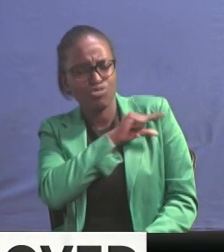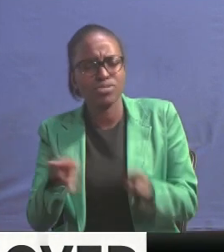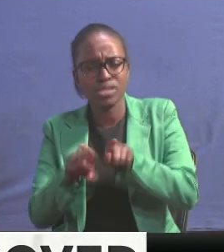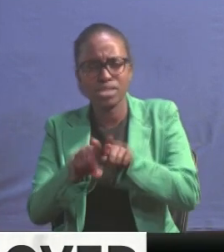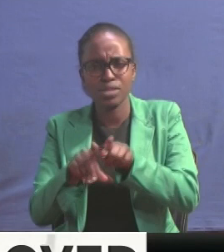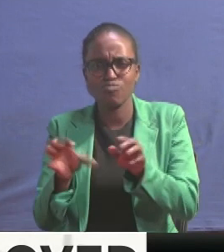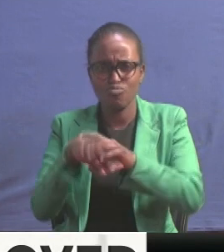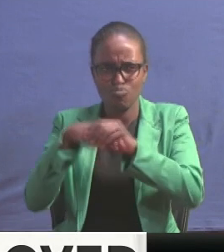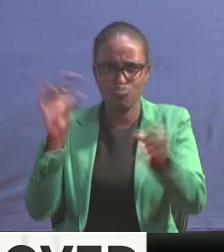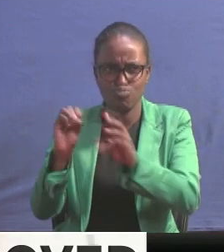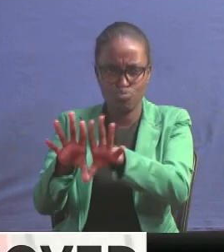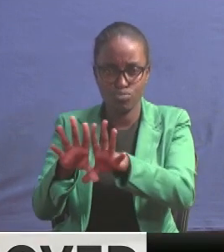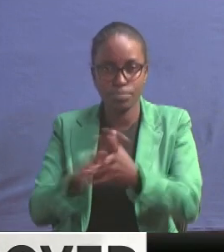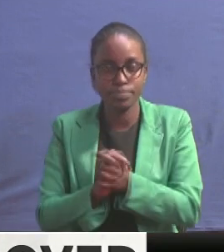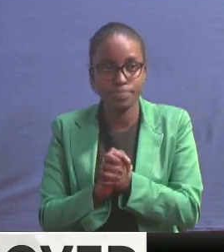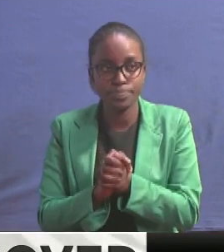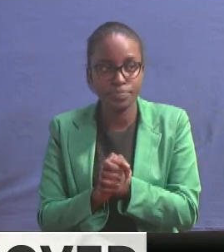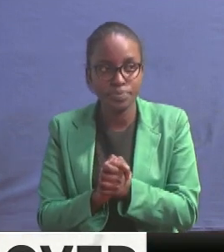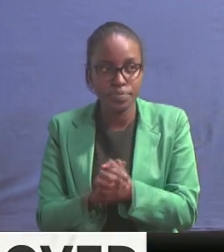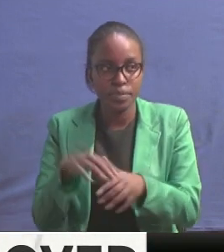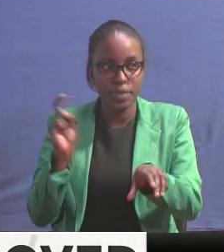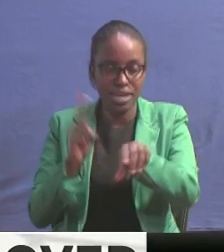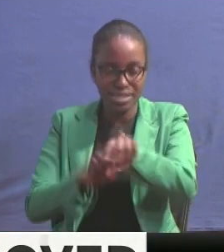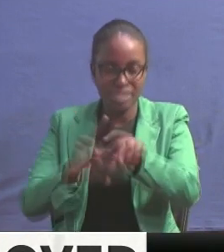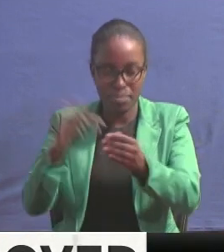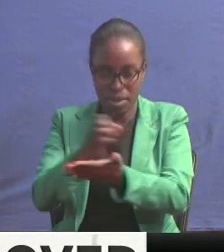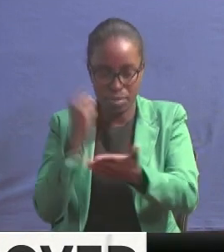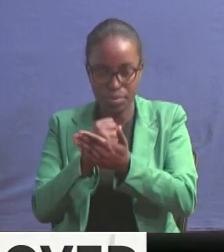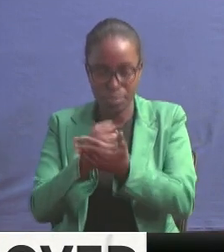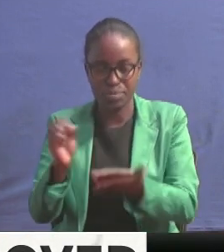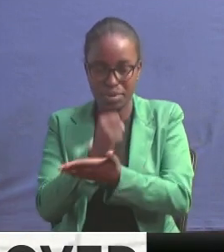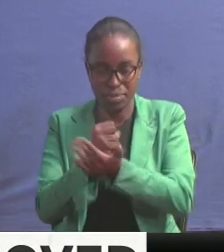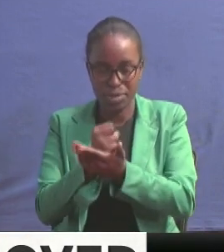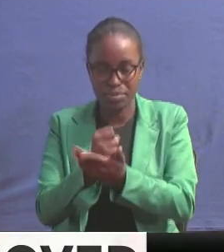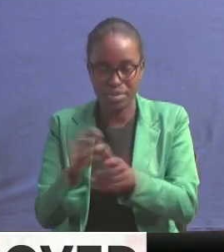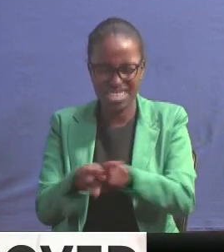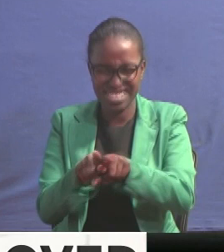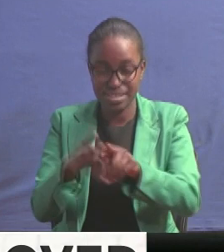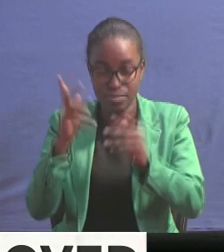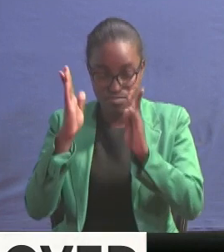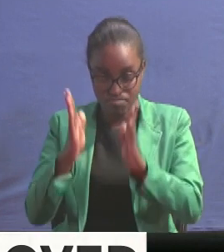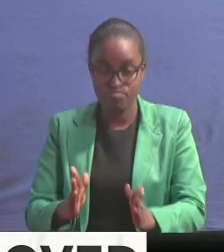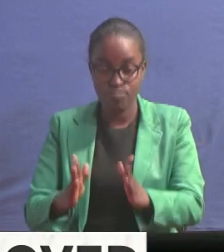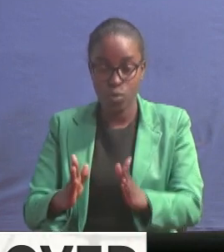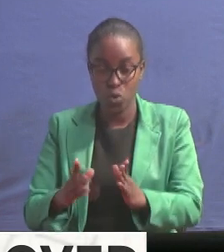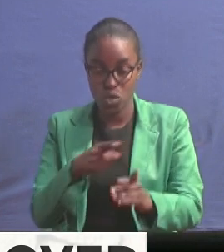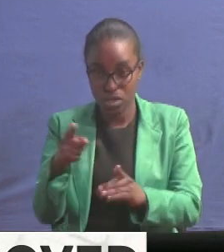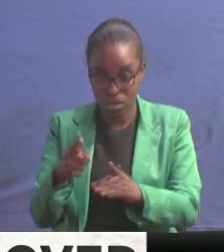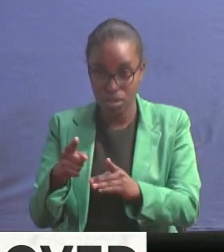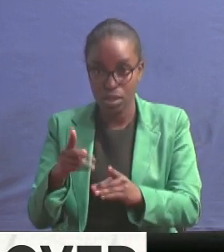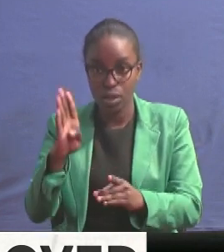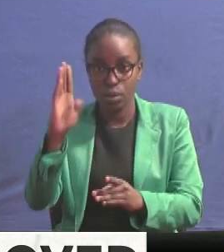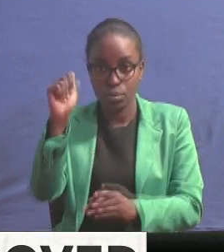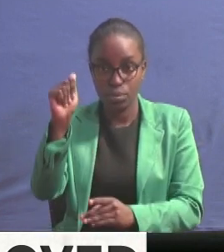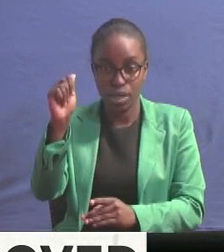dismissed. This House approves the appointment of the following persons. One, Ms. Beatrice